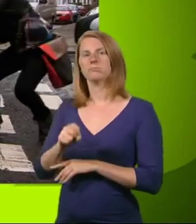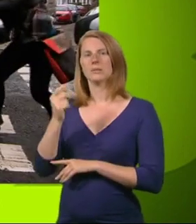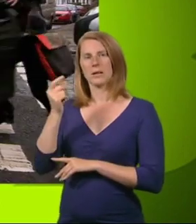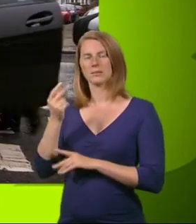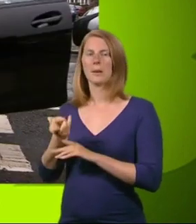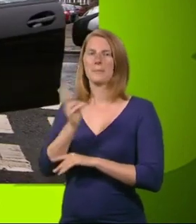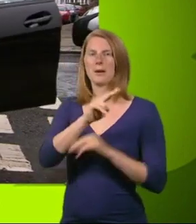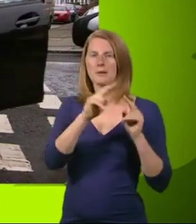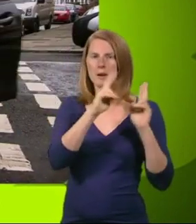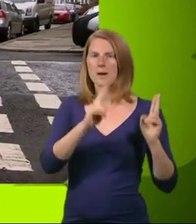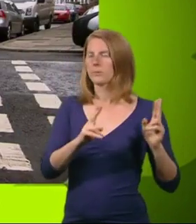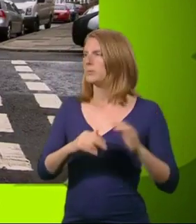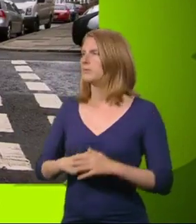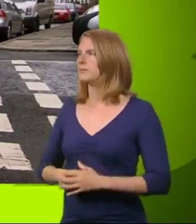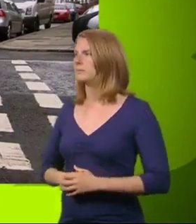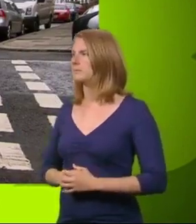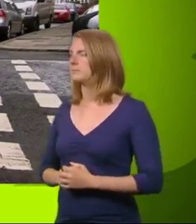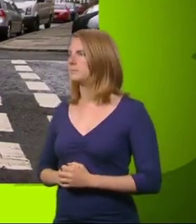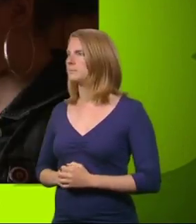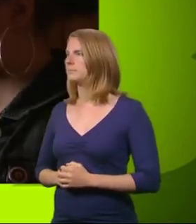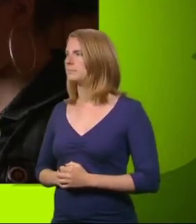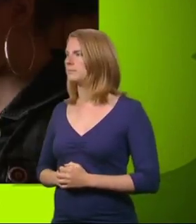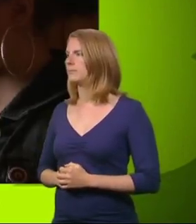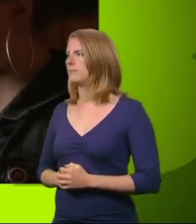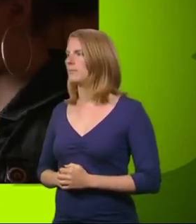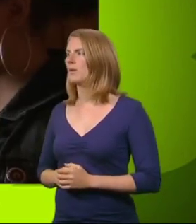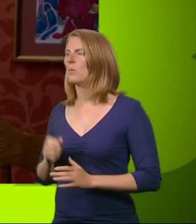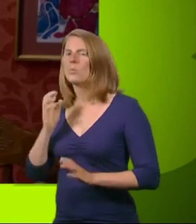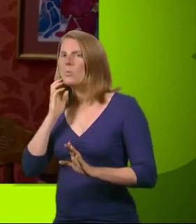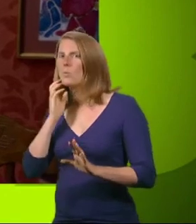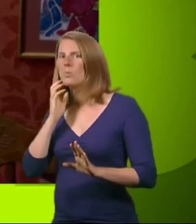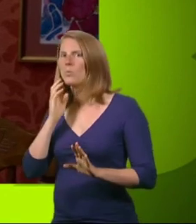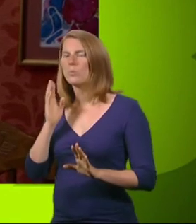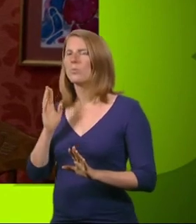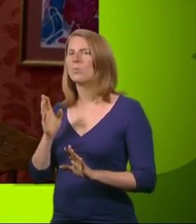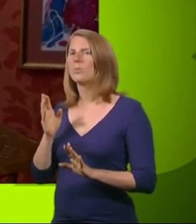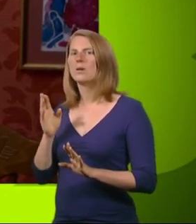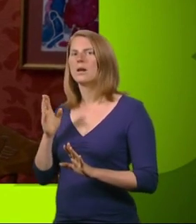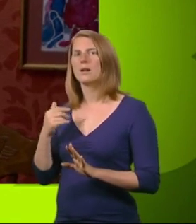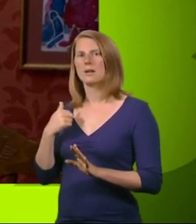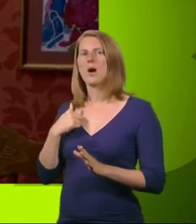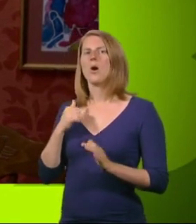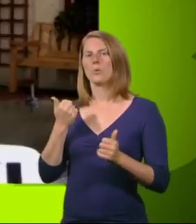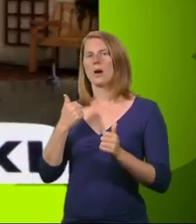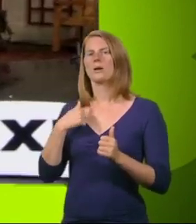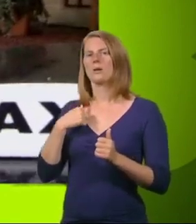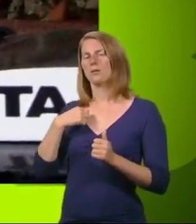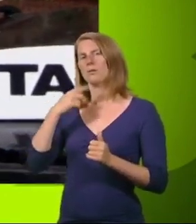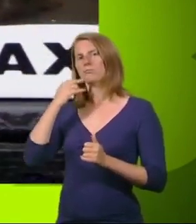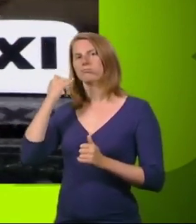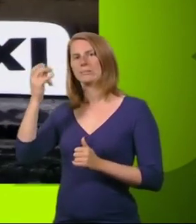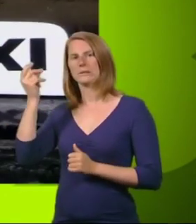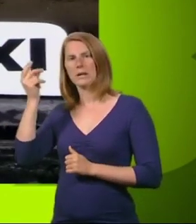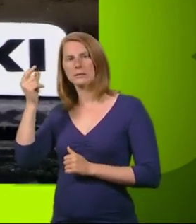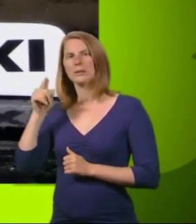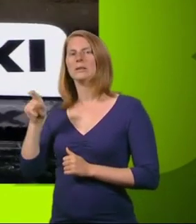While I take the taxi back to the dumping ground. Whoa, whoa, whoa, run that by me again. OK, so I call a cab. I